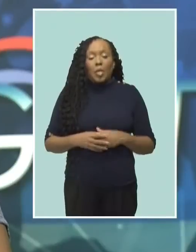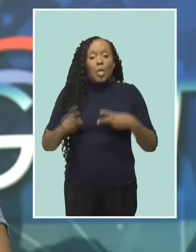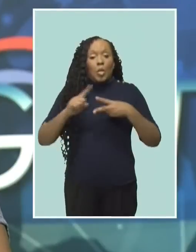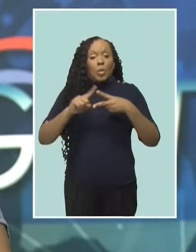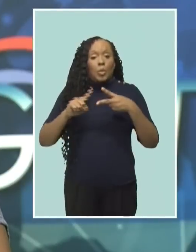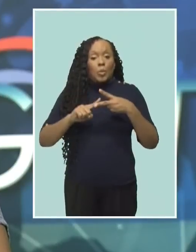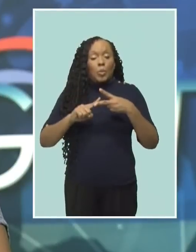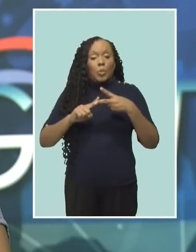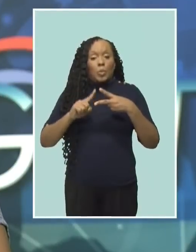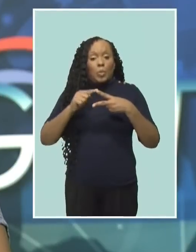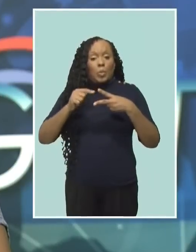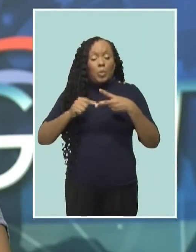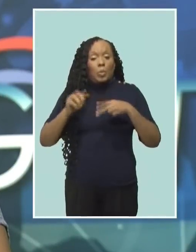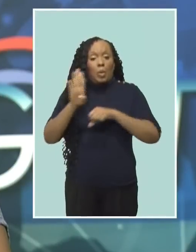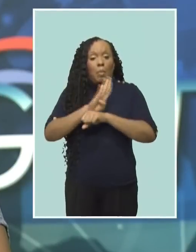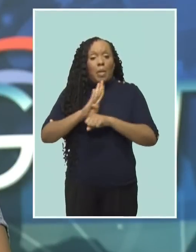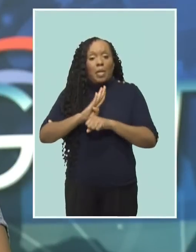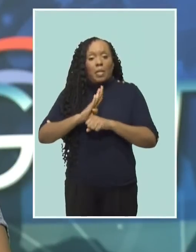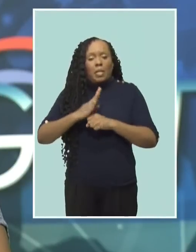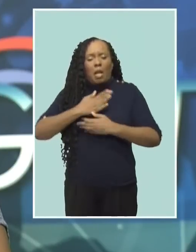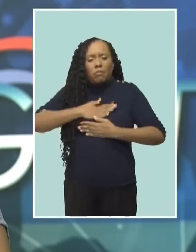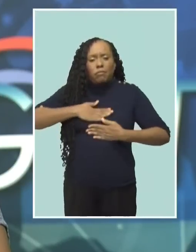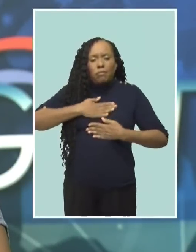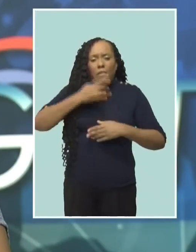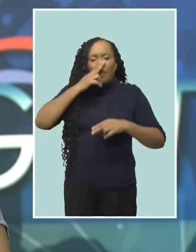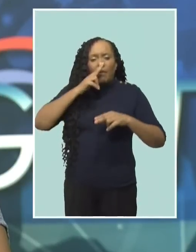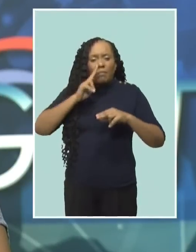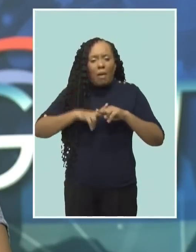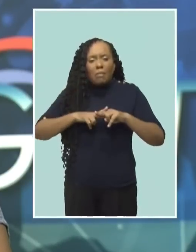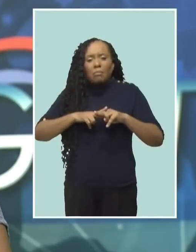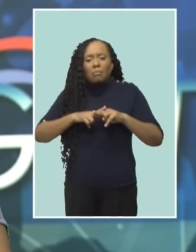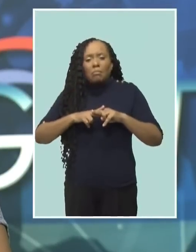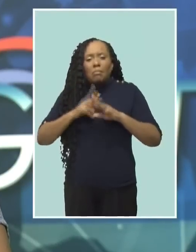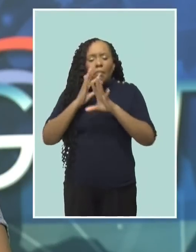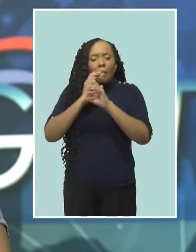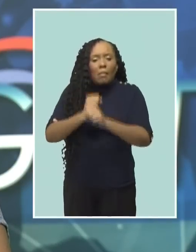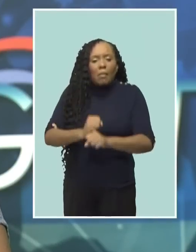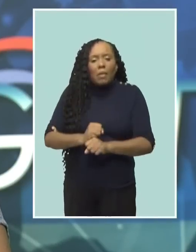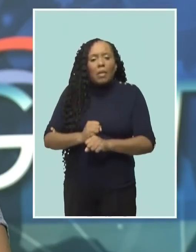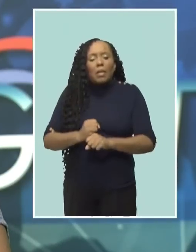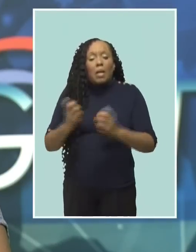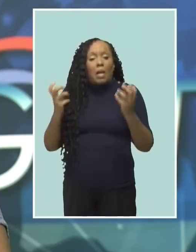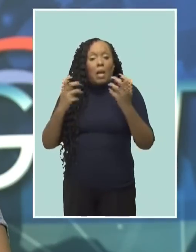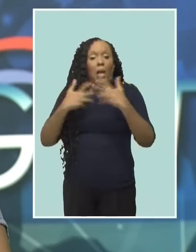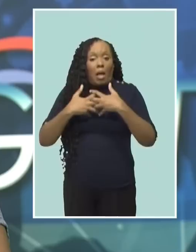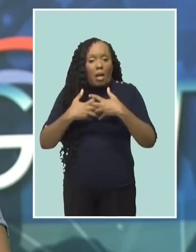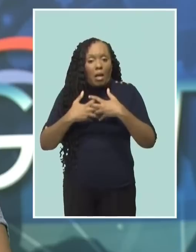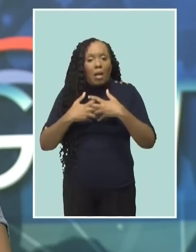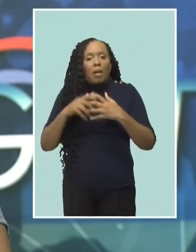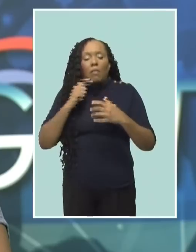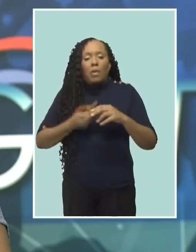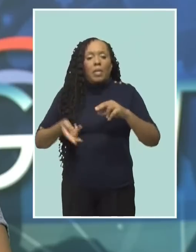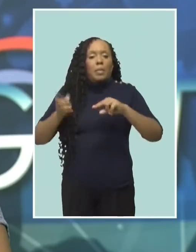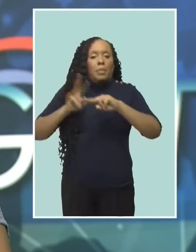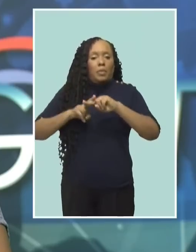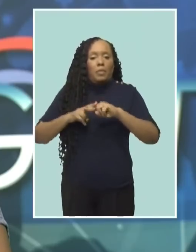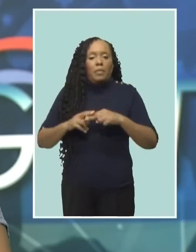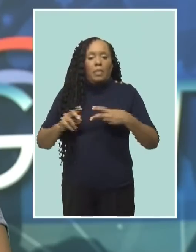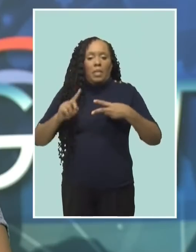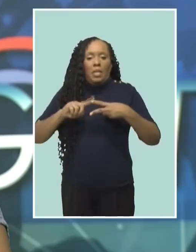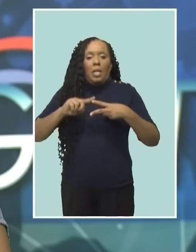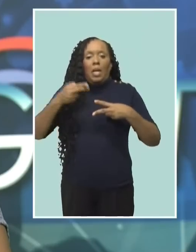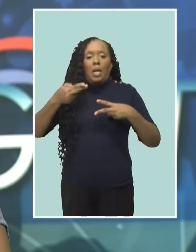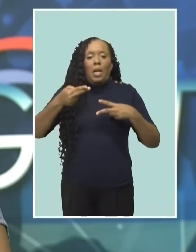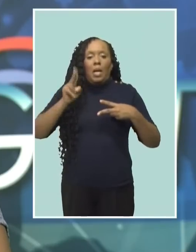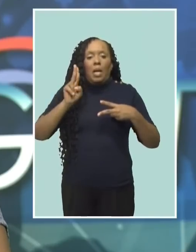Two of Barbados' attractions have entered into a management partnership to boost numbers and the bottom line. Hunt's Gardens will now